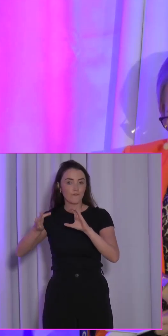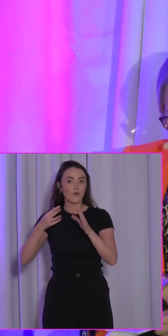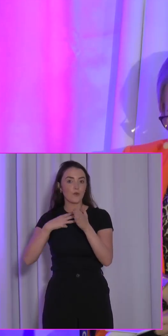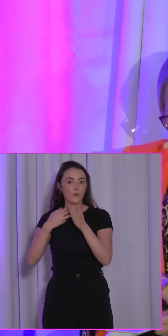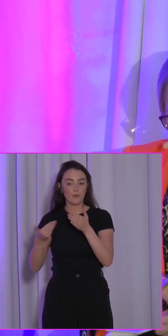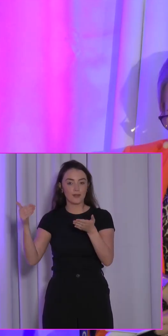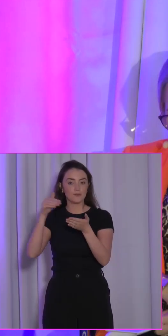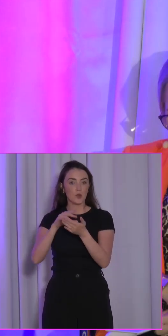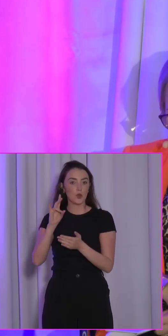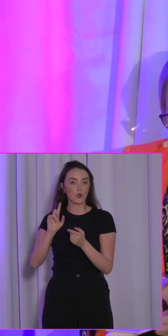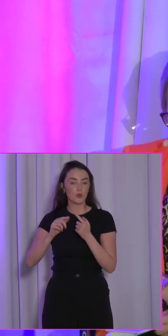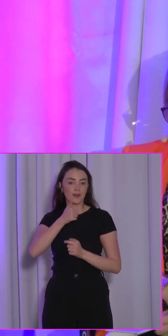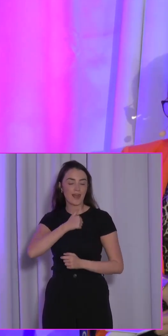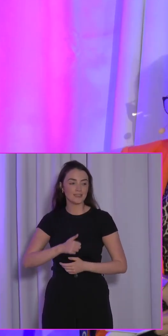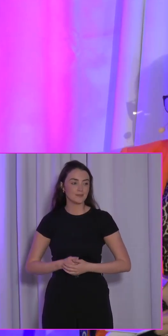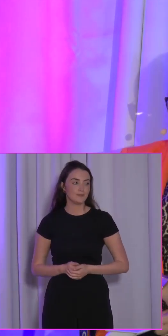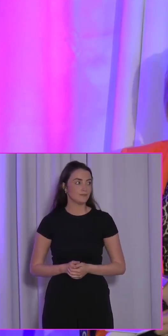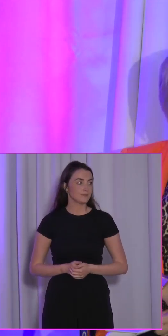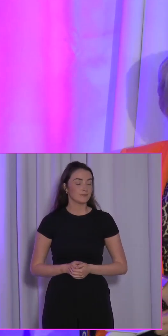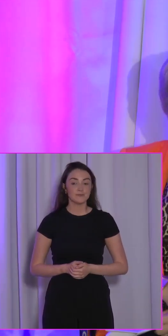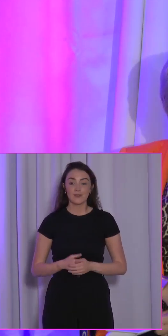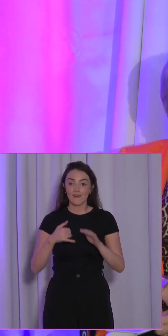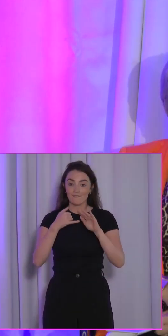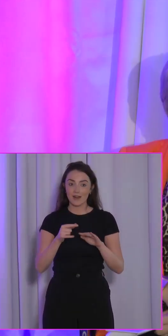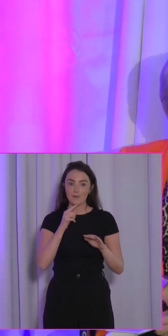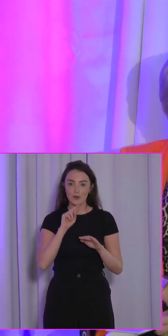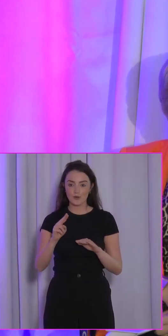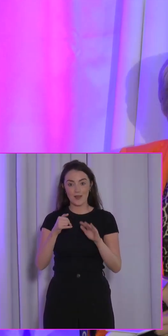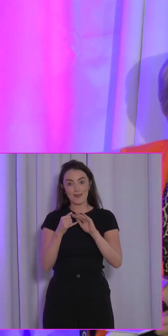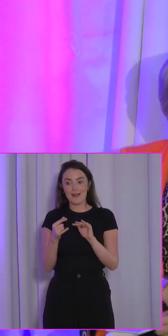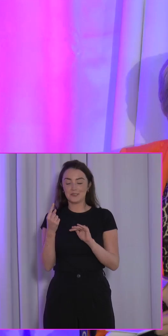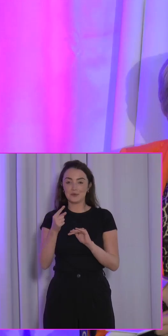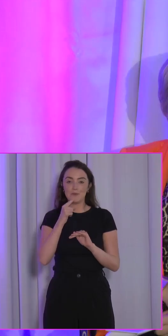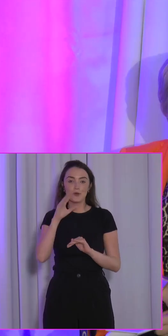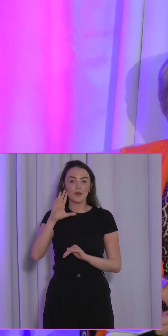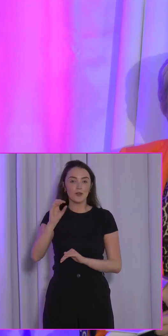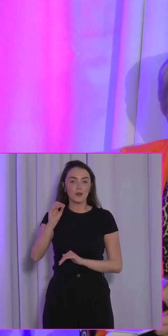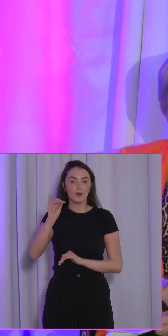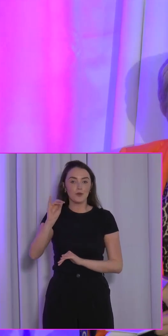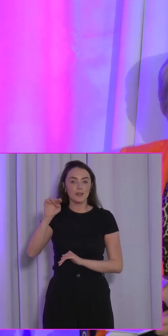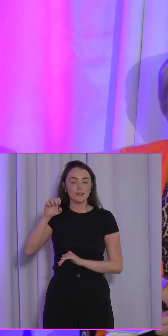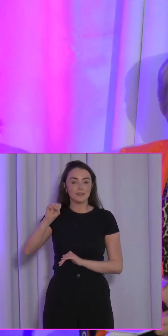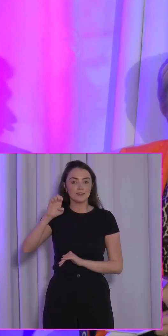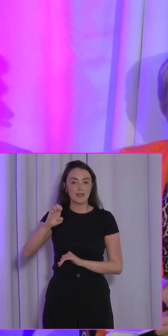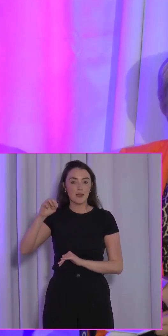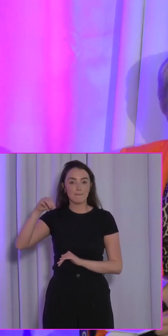the Q&A. Finally, but not least, I'm delighted to come to Louise McLoughlin from Coimisiún